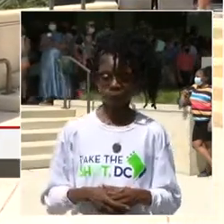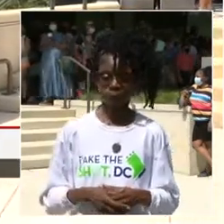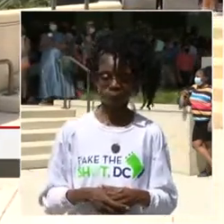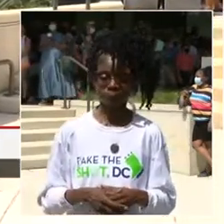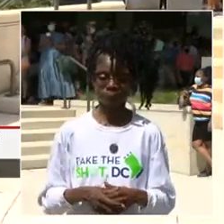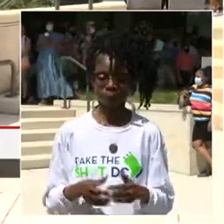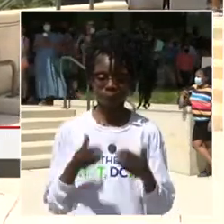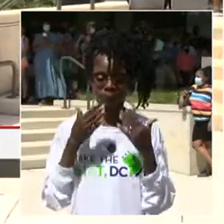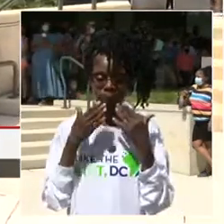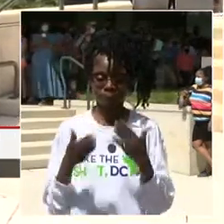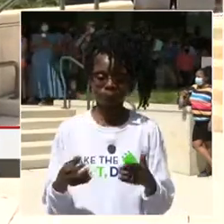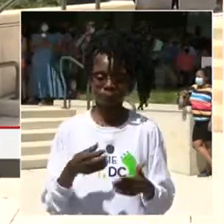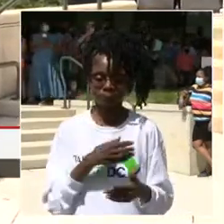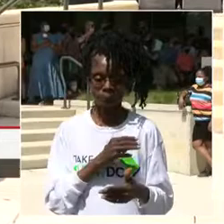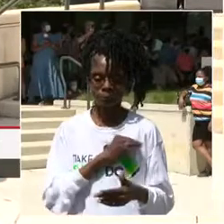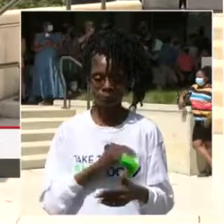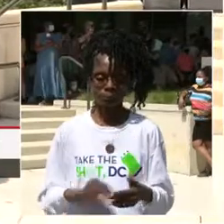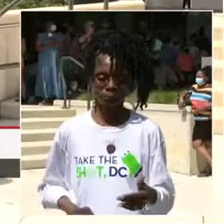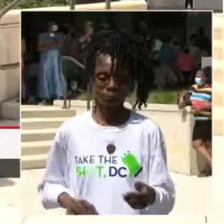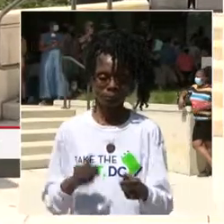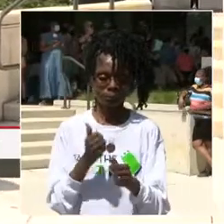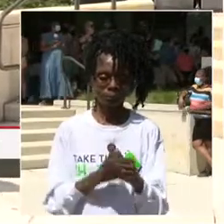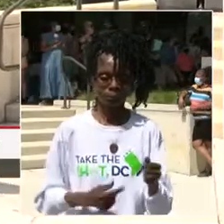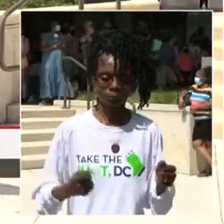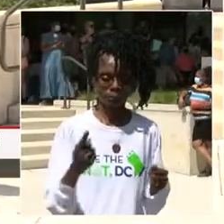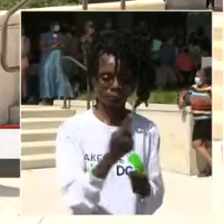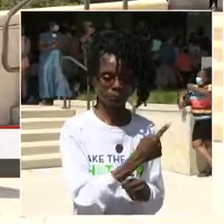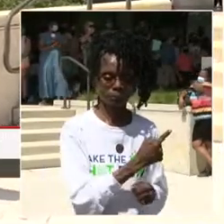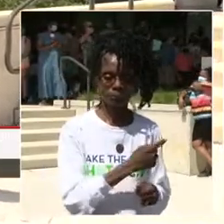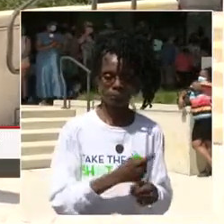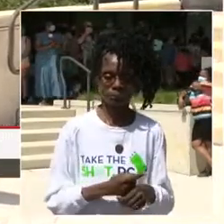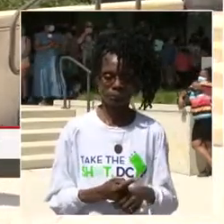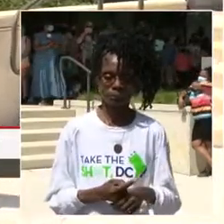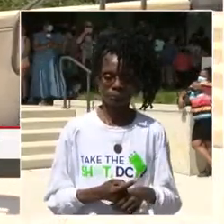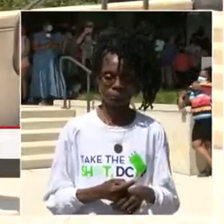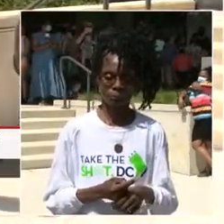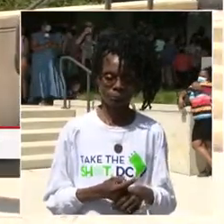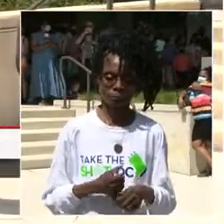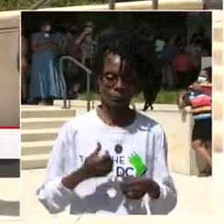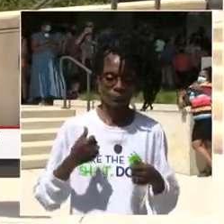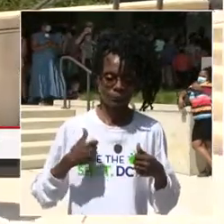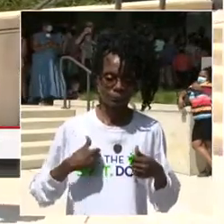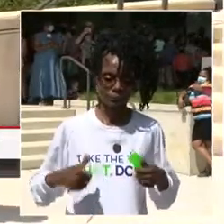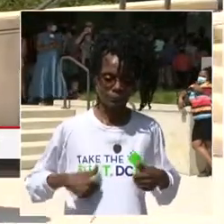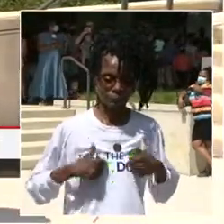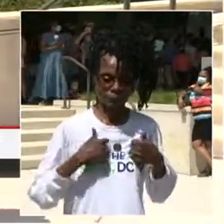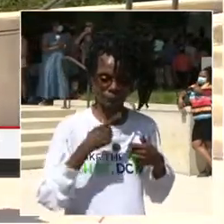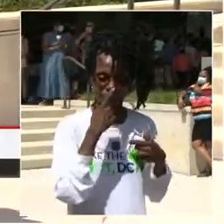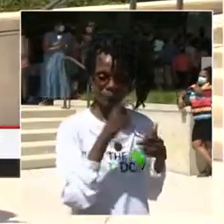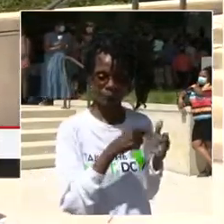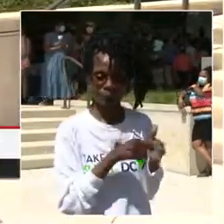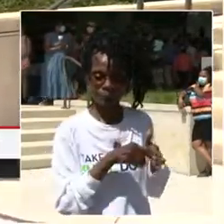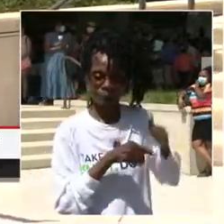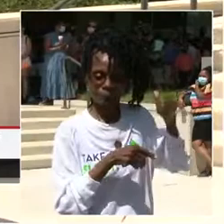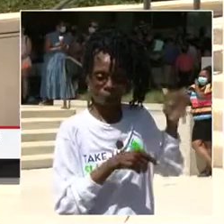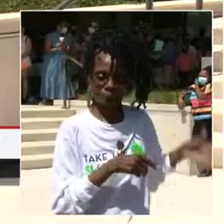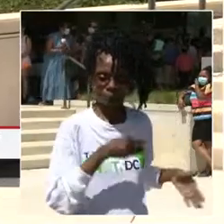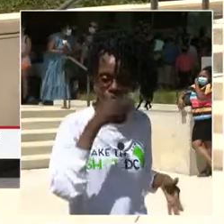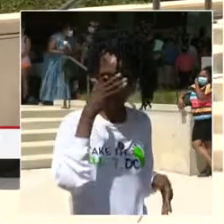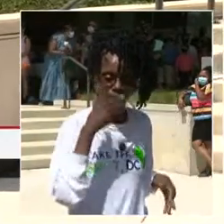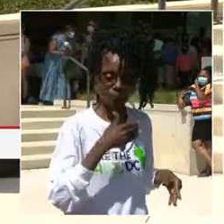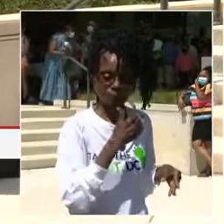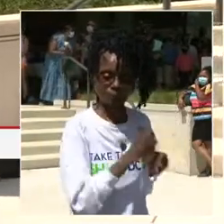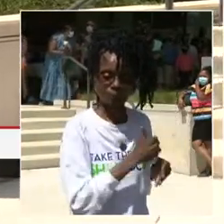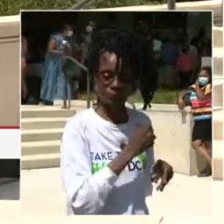Thanks, Mayor. Thanks, everyone, for having me here today. I actually live, like, right there, and I can see this from my front window, so it's exciting to see it all